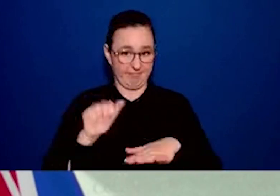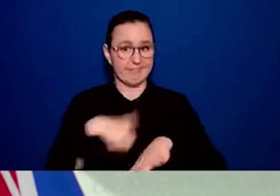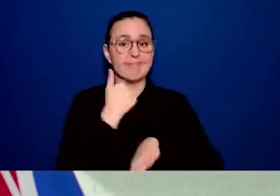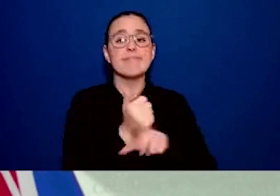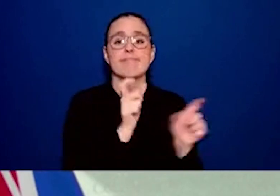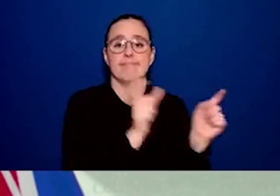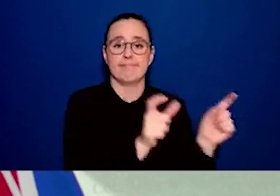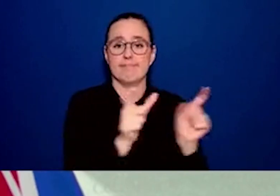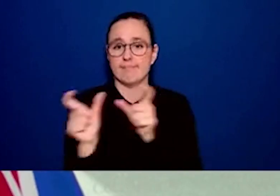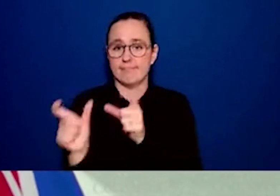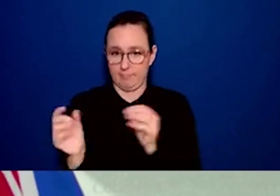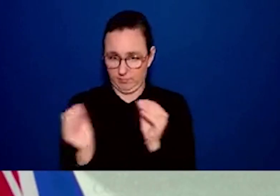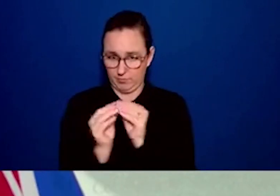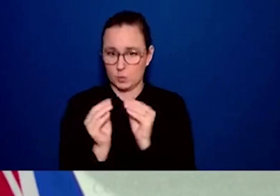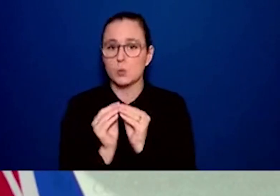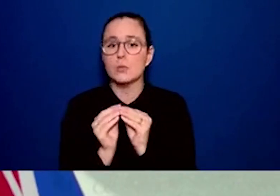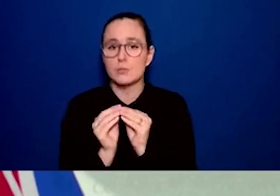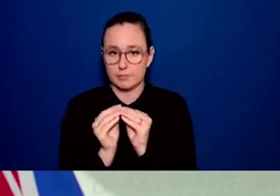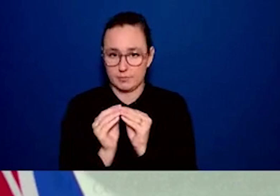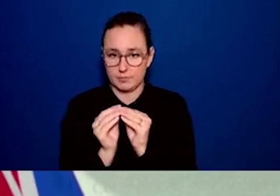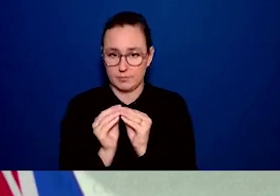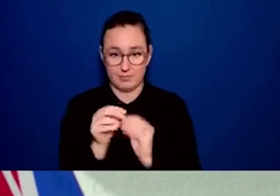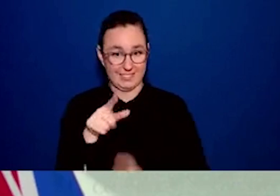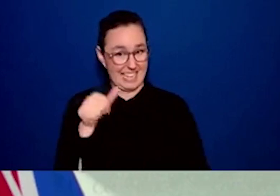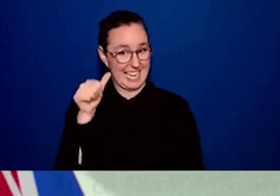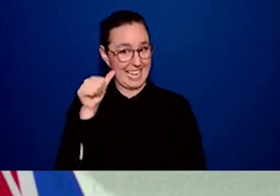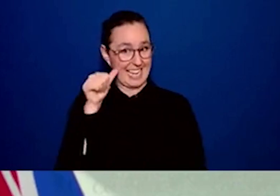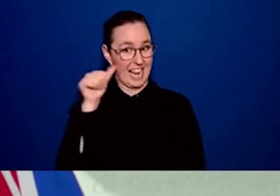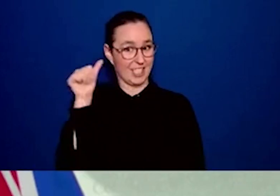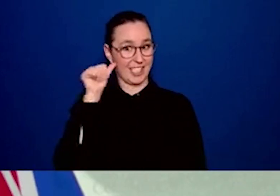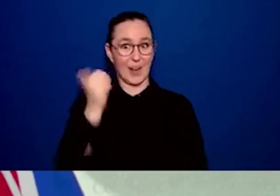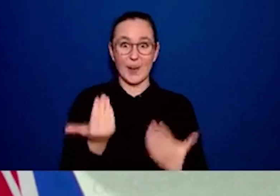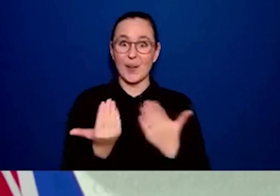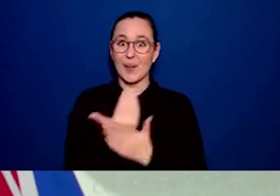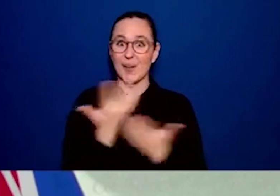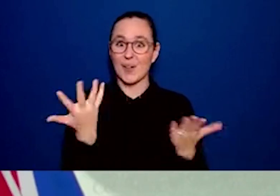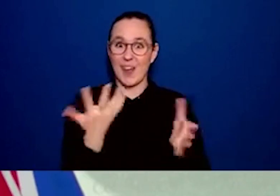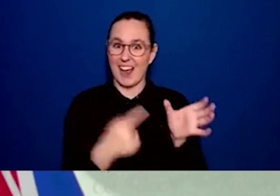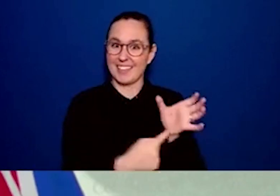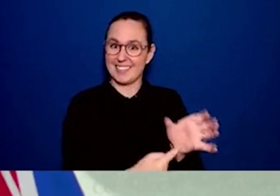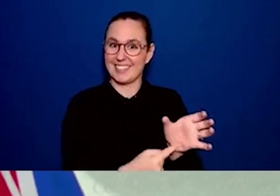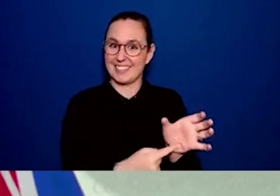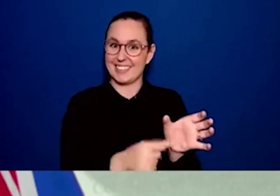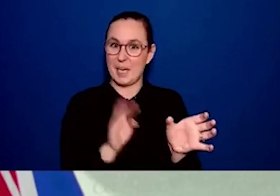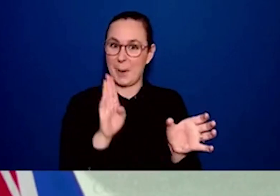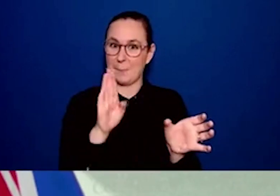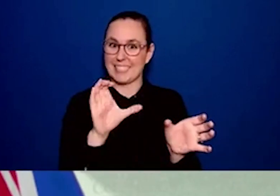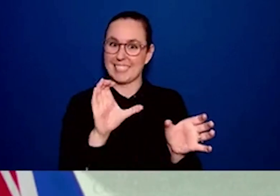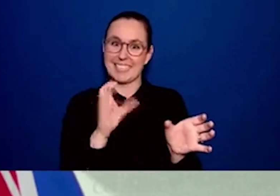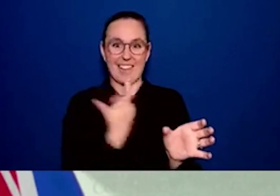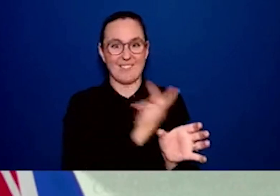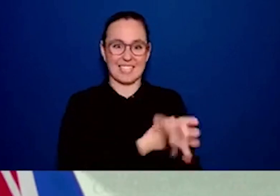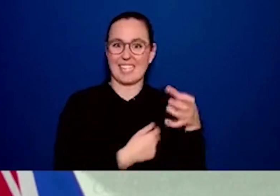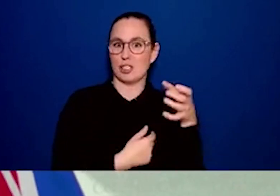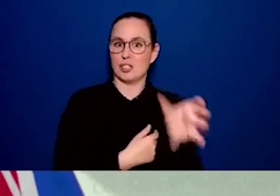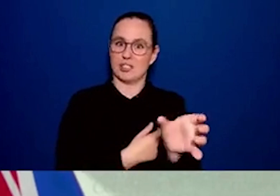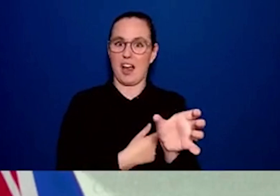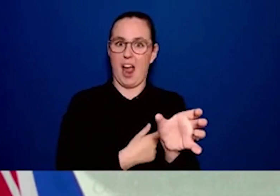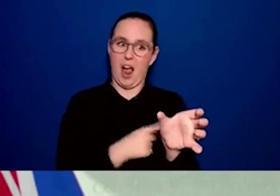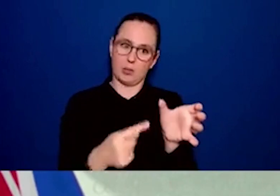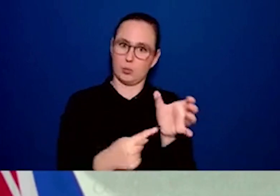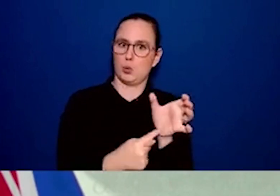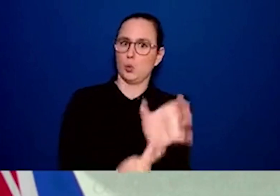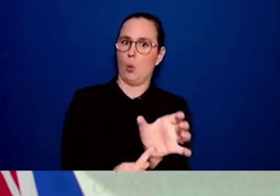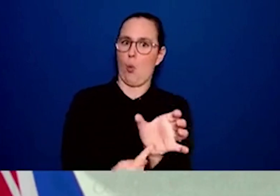in support of immunization efforts. And of course, yesterday, the BC vaccine card came into place, a vaccine card which will